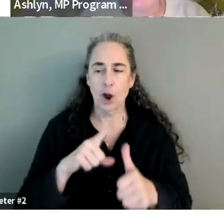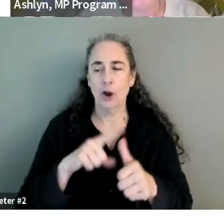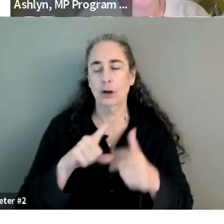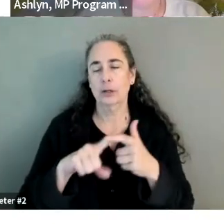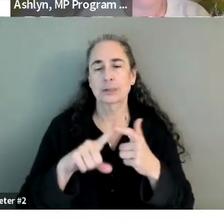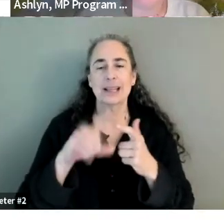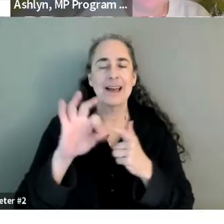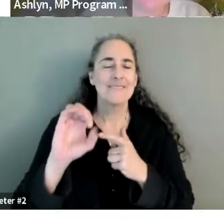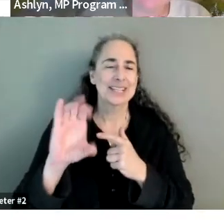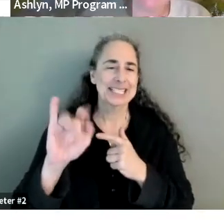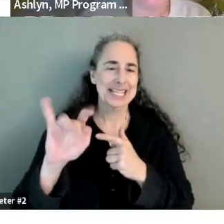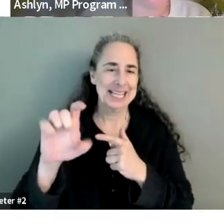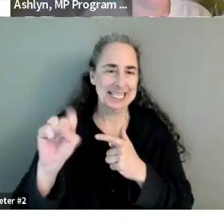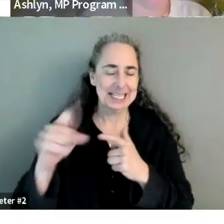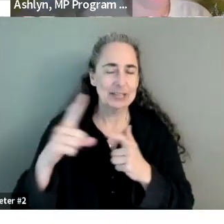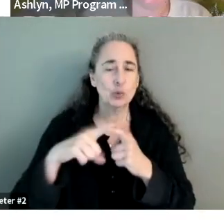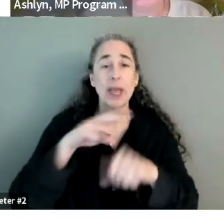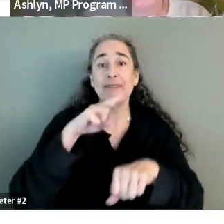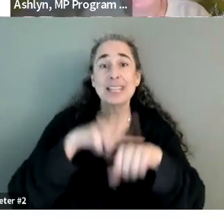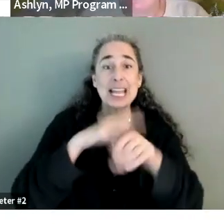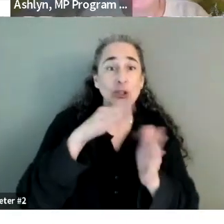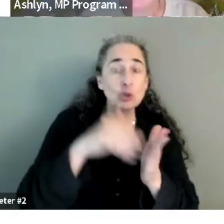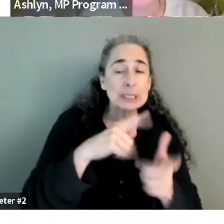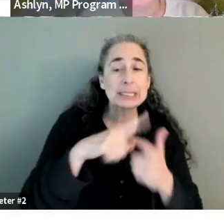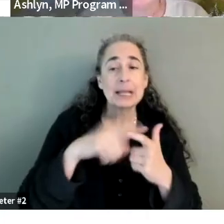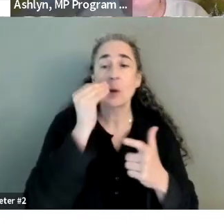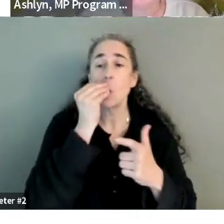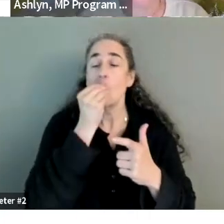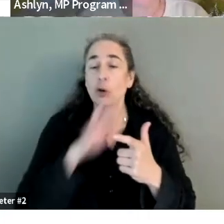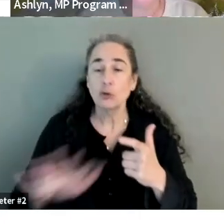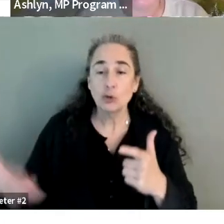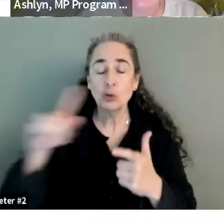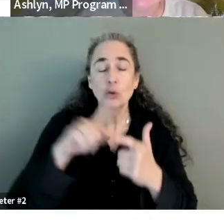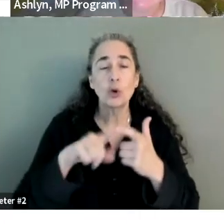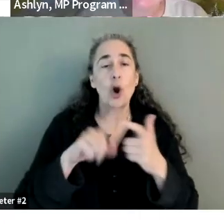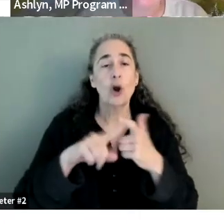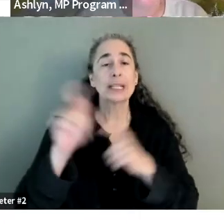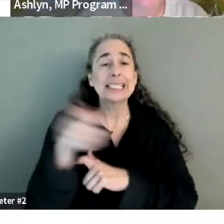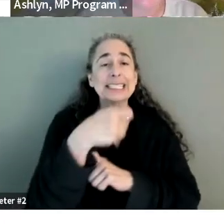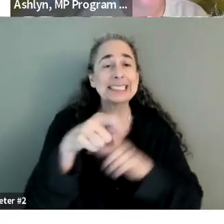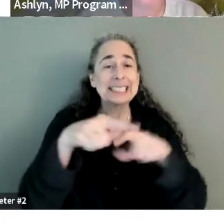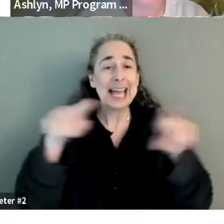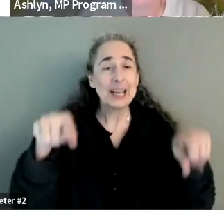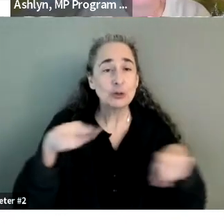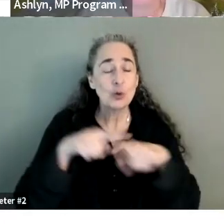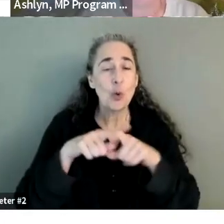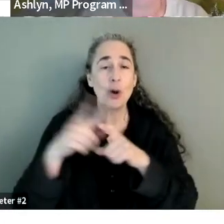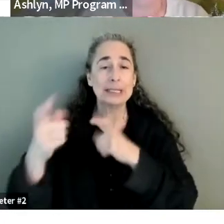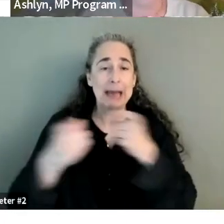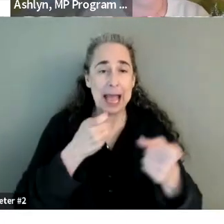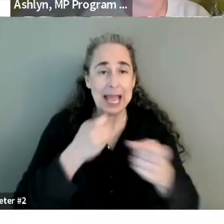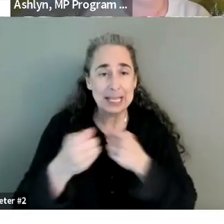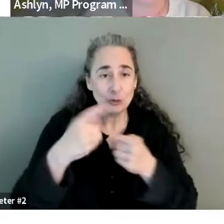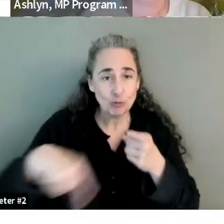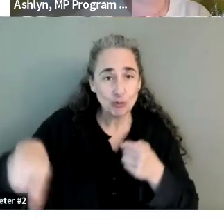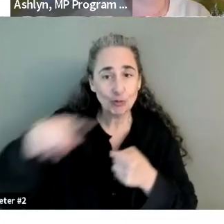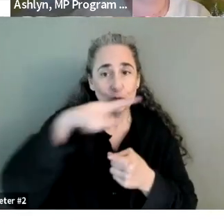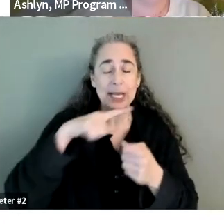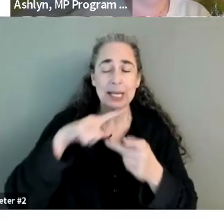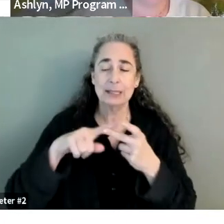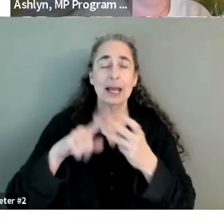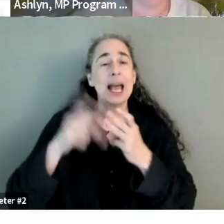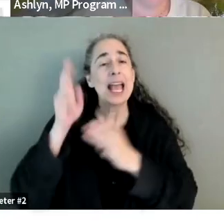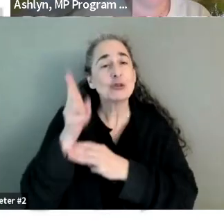nature centers and gardens to tennis courts, ice rinks, historic sites, and more. Next